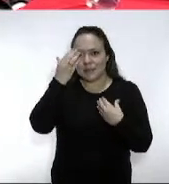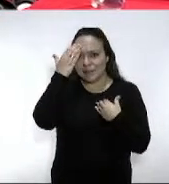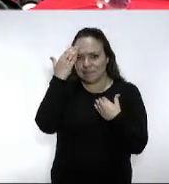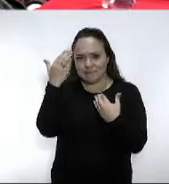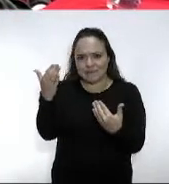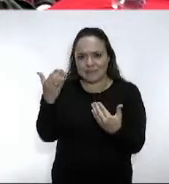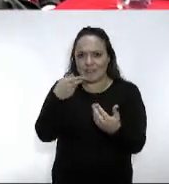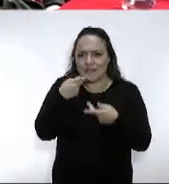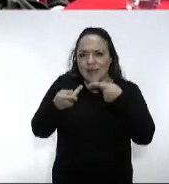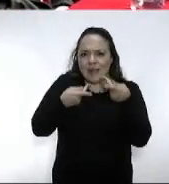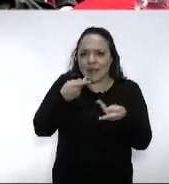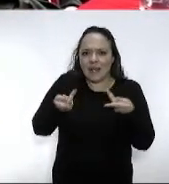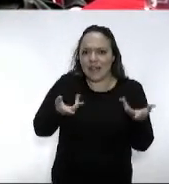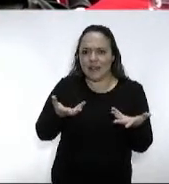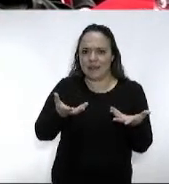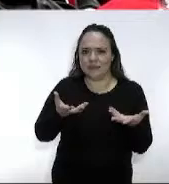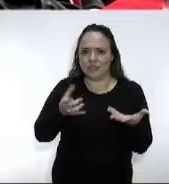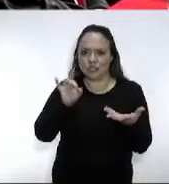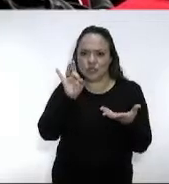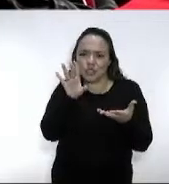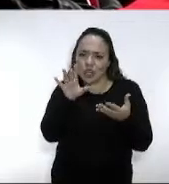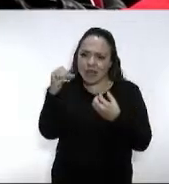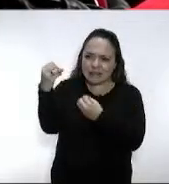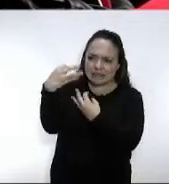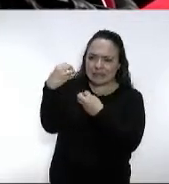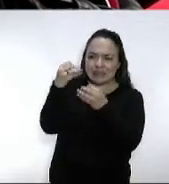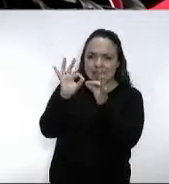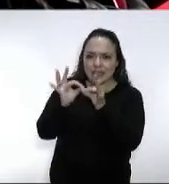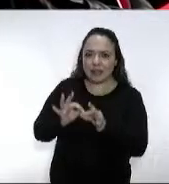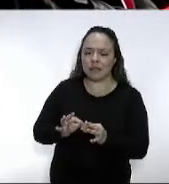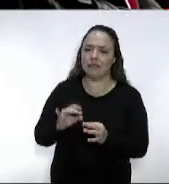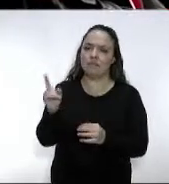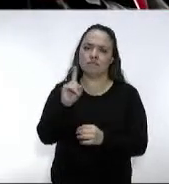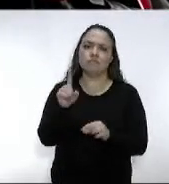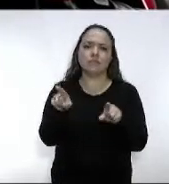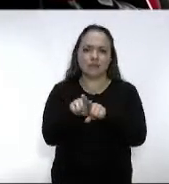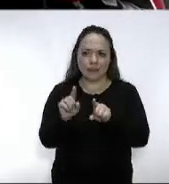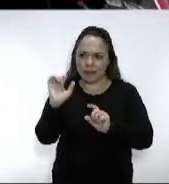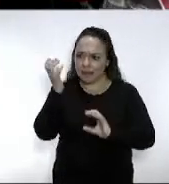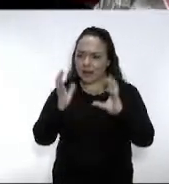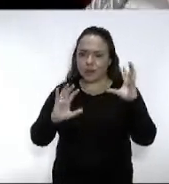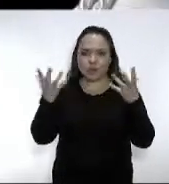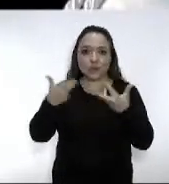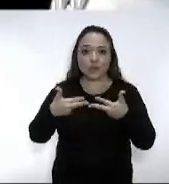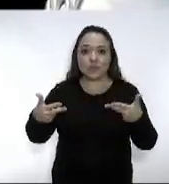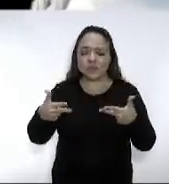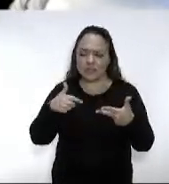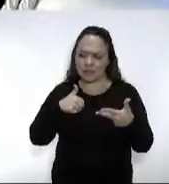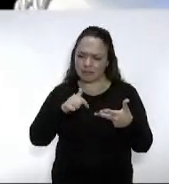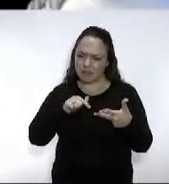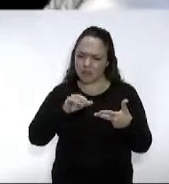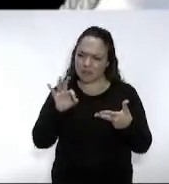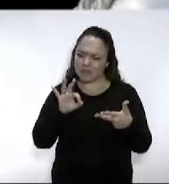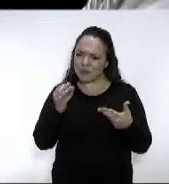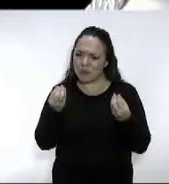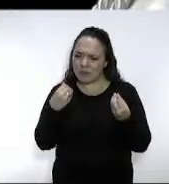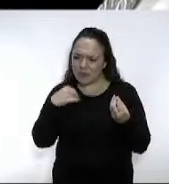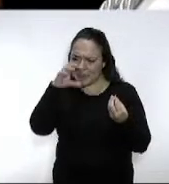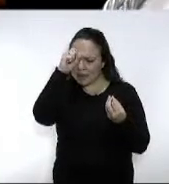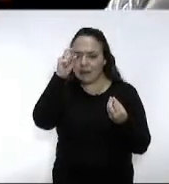our culture to you. To you, our sincere obrigado, thank you, grazie, graças, merci,